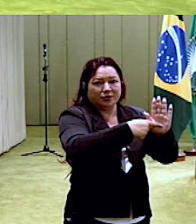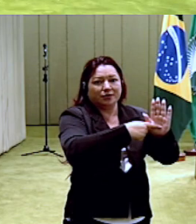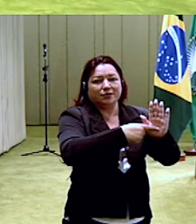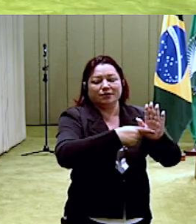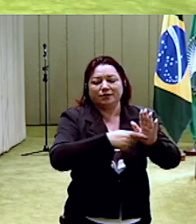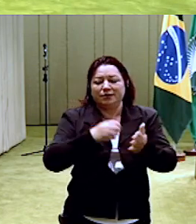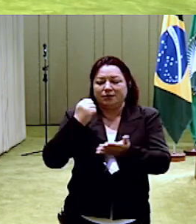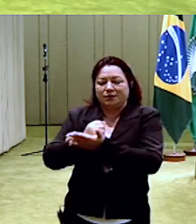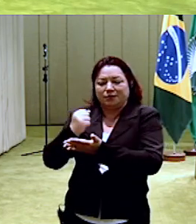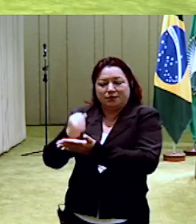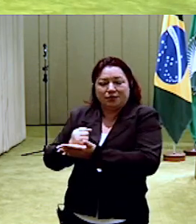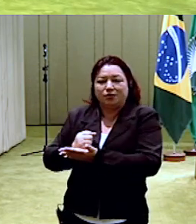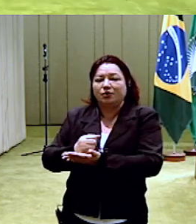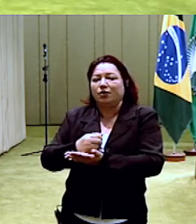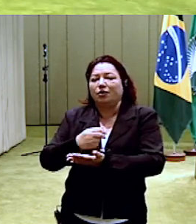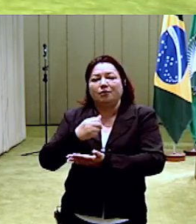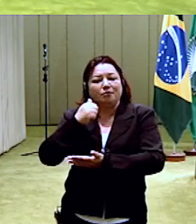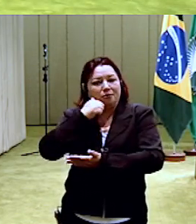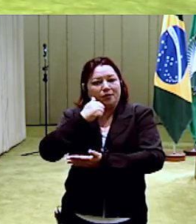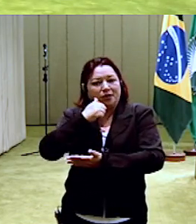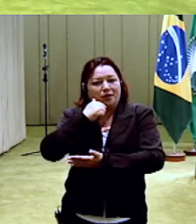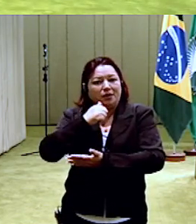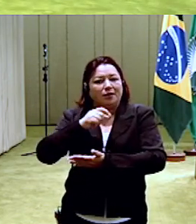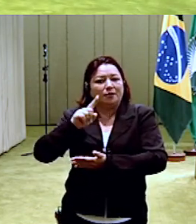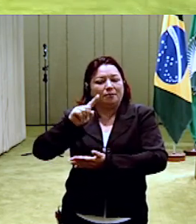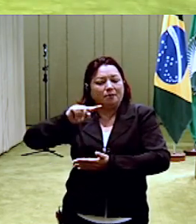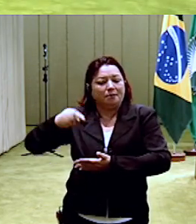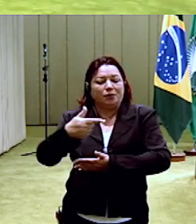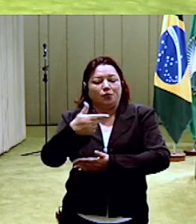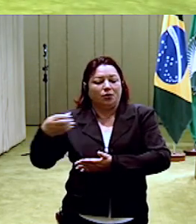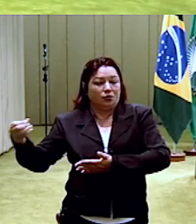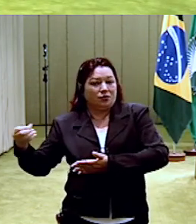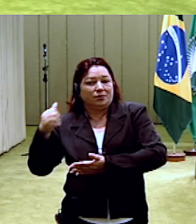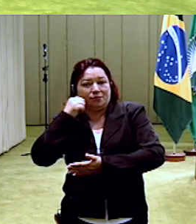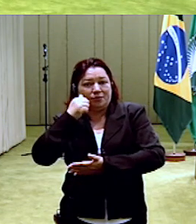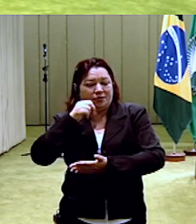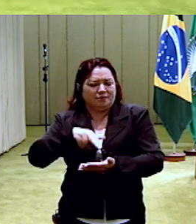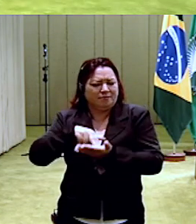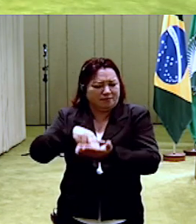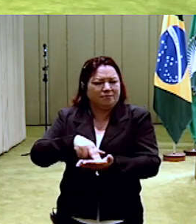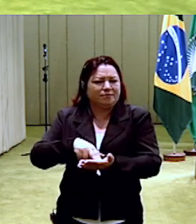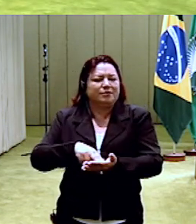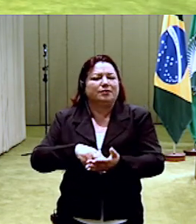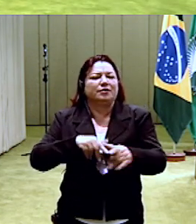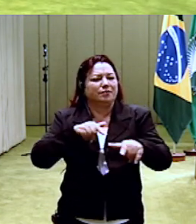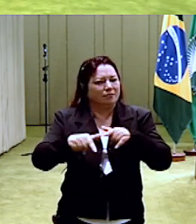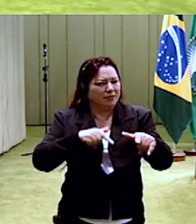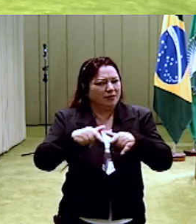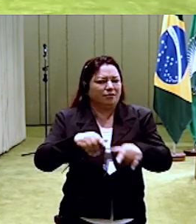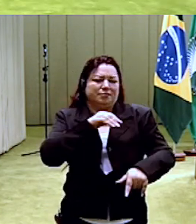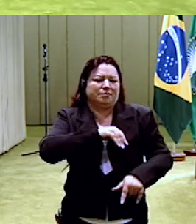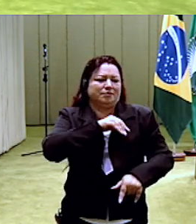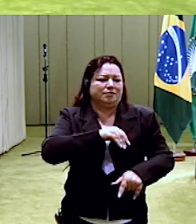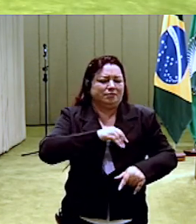jobs more than 1,200 women and give them the necessary tools to survive and